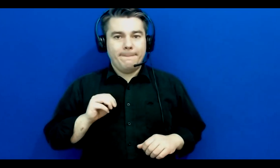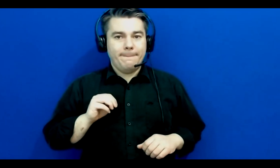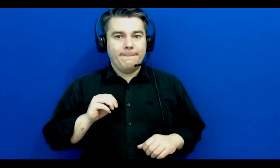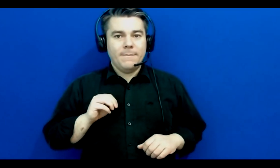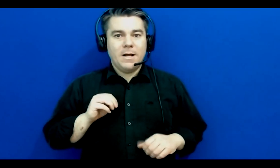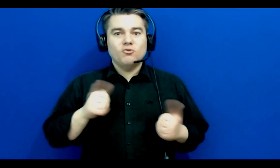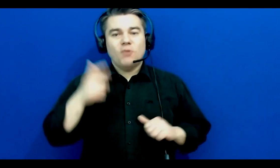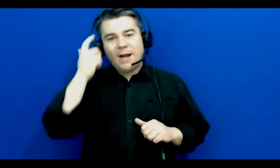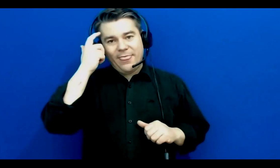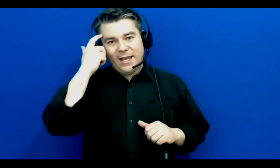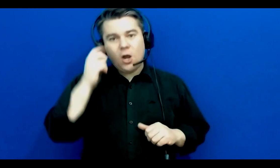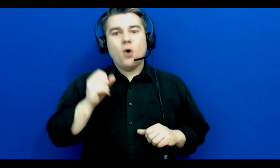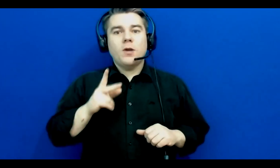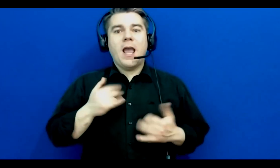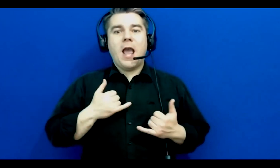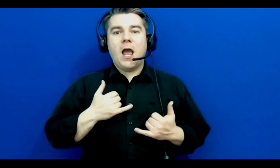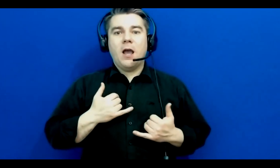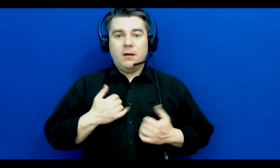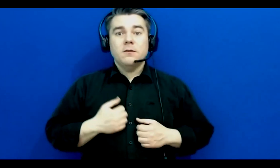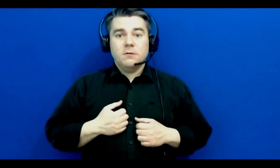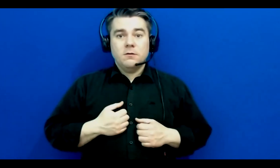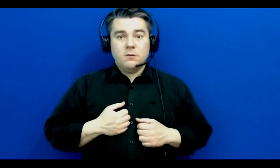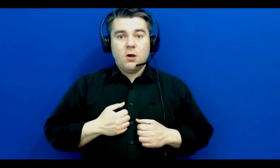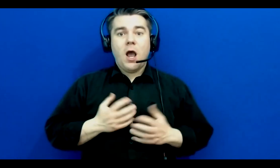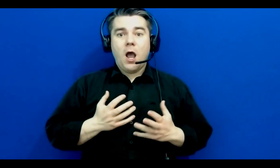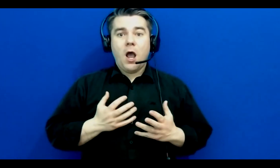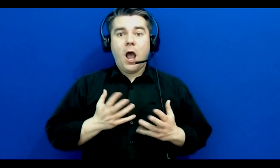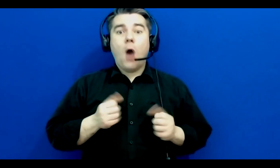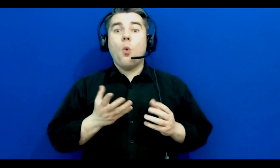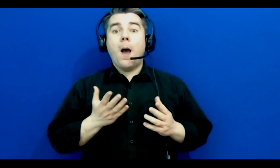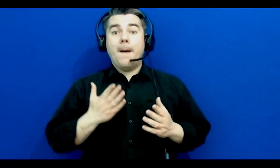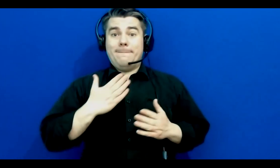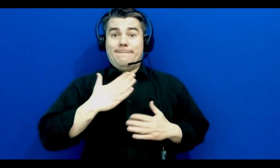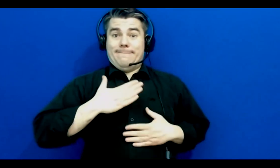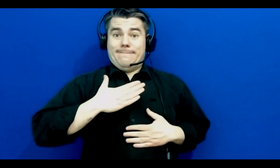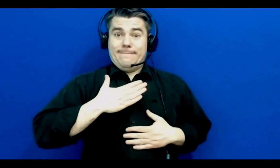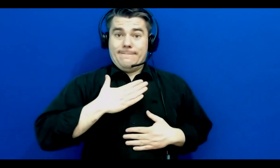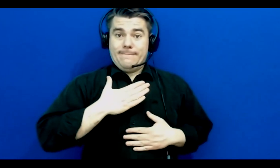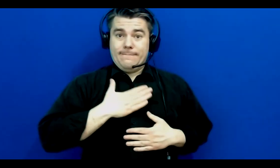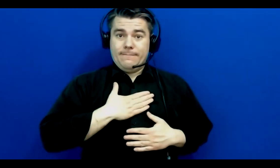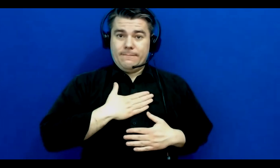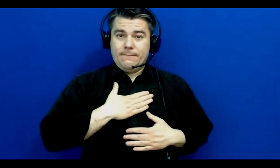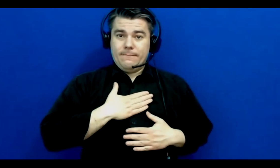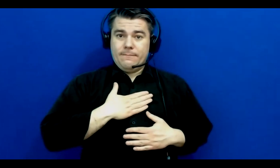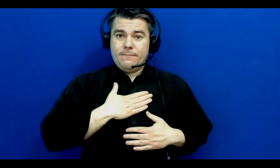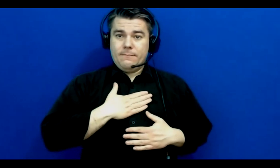I'm trying to think. Okay, if I were to stick a video of my son